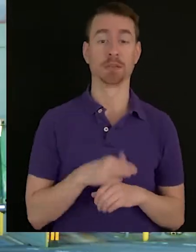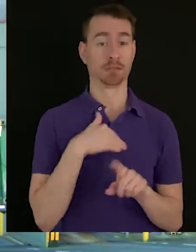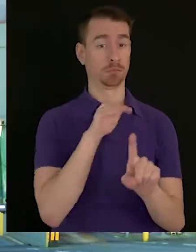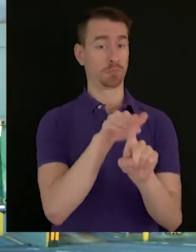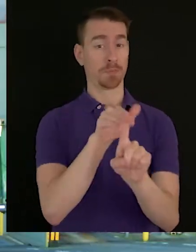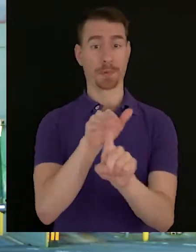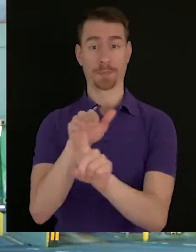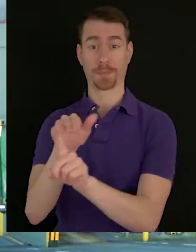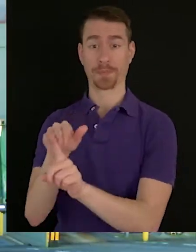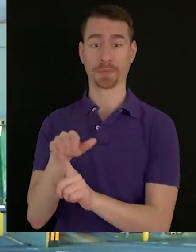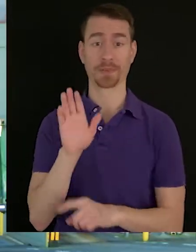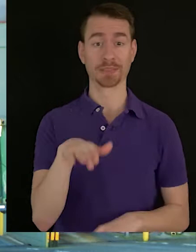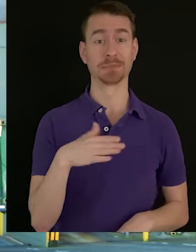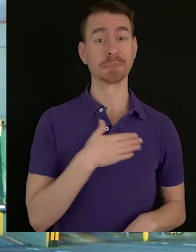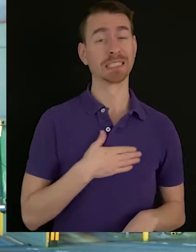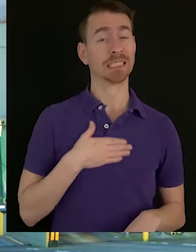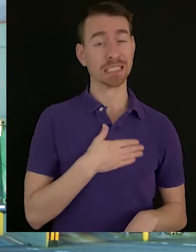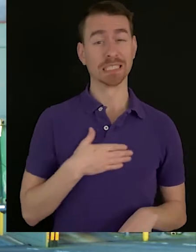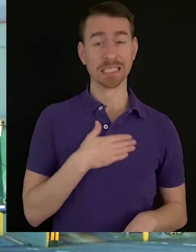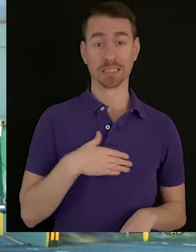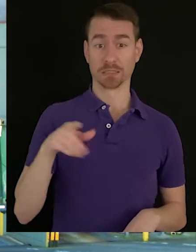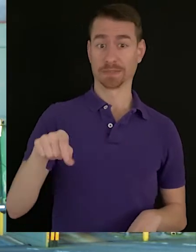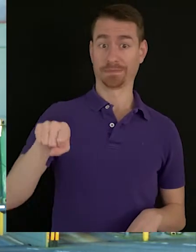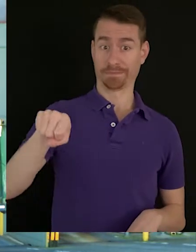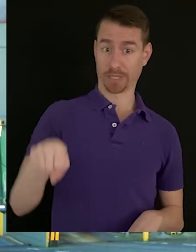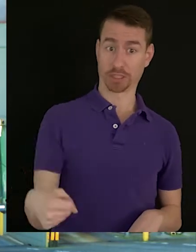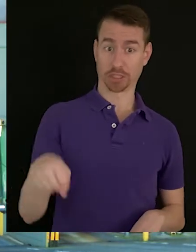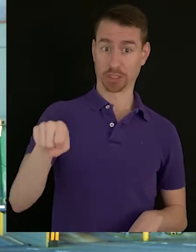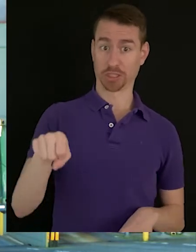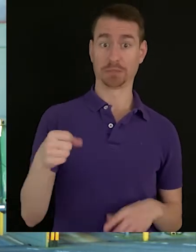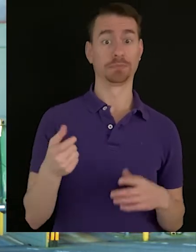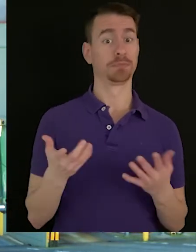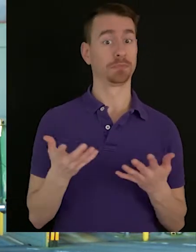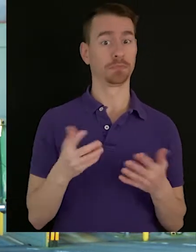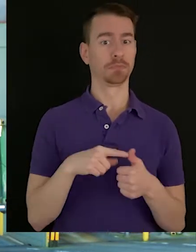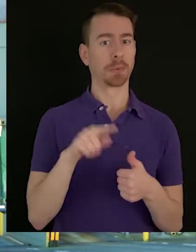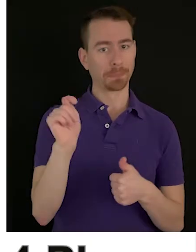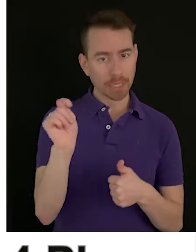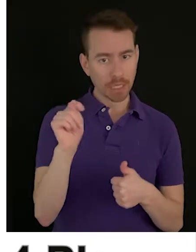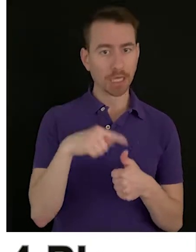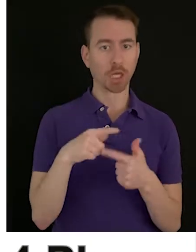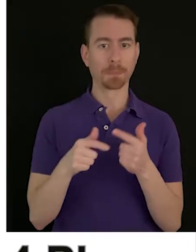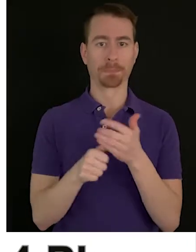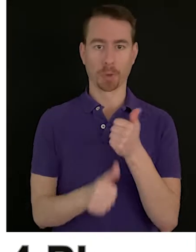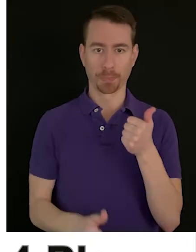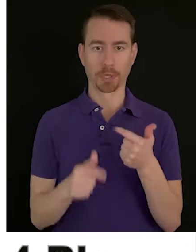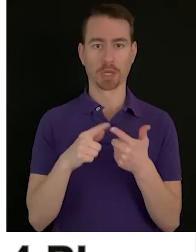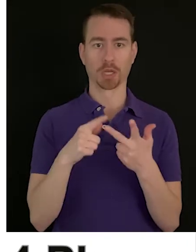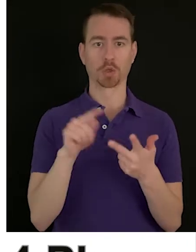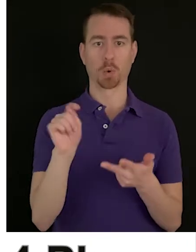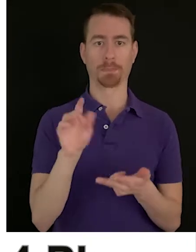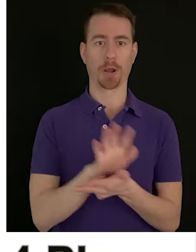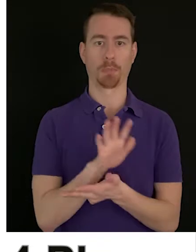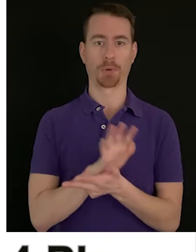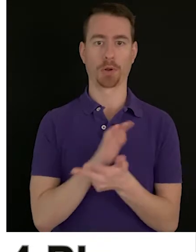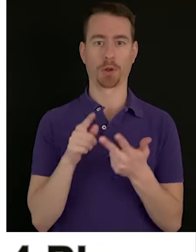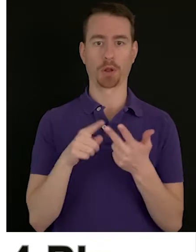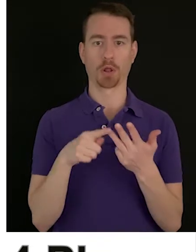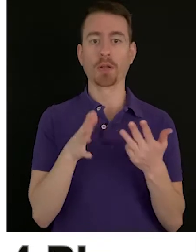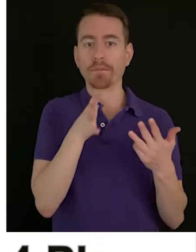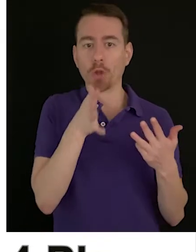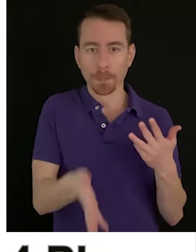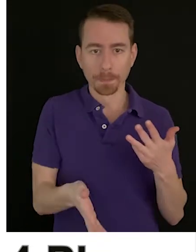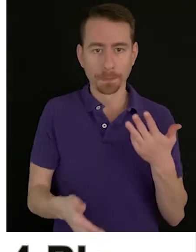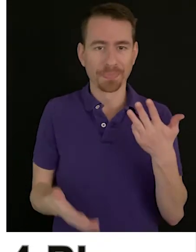We like to help people remember what to flush by telling them only to flush the 4 P's. Pee, poop,